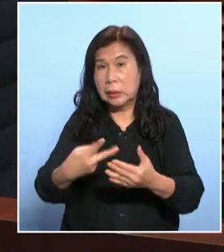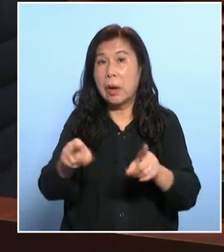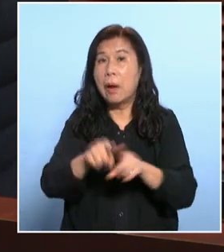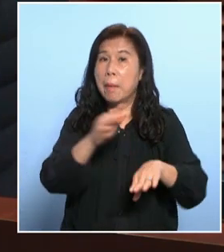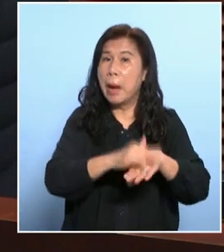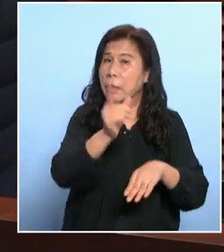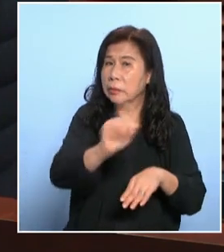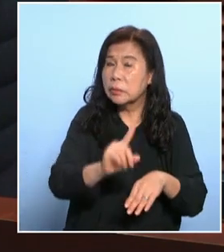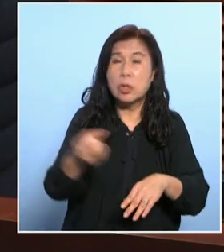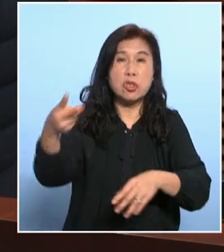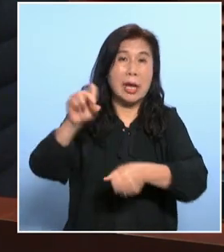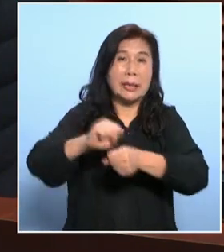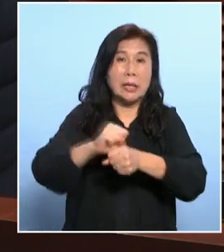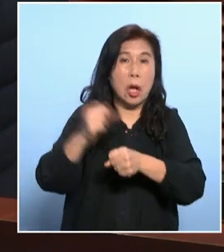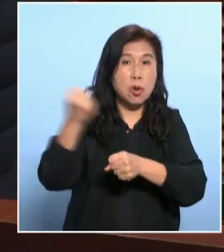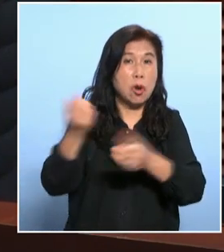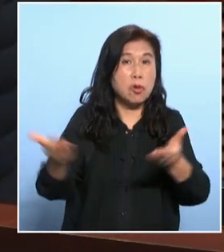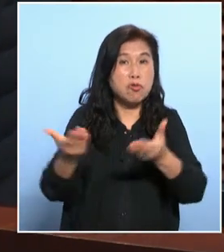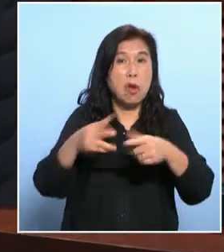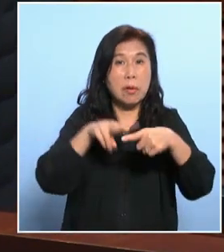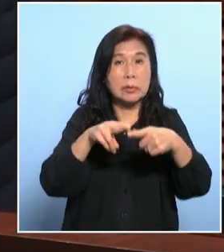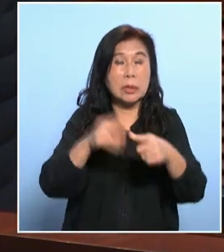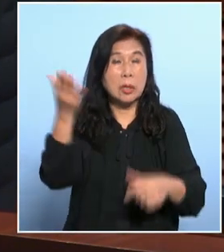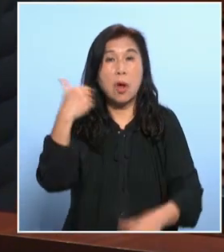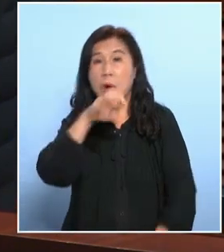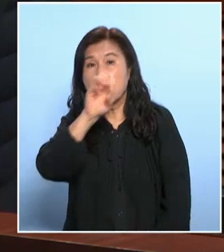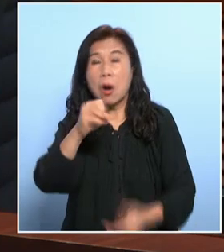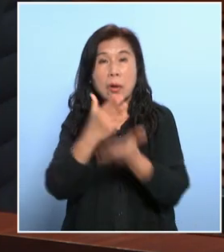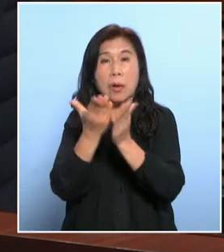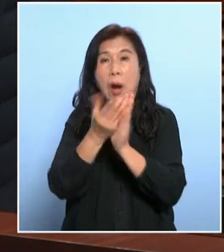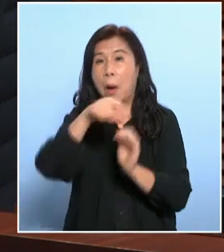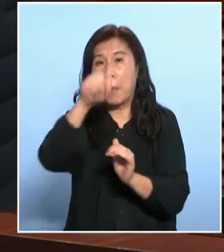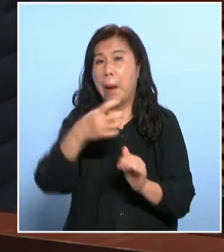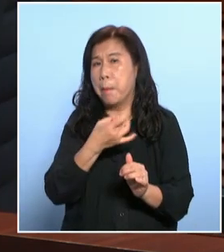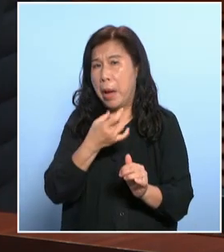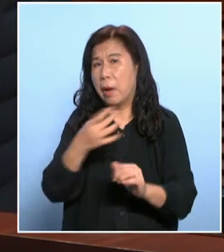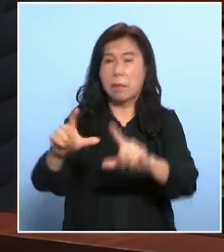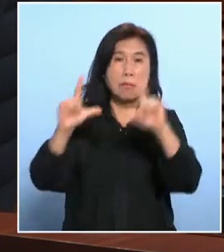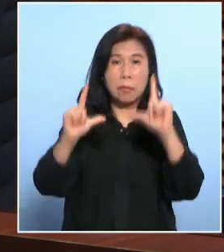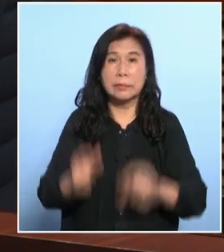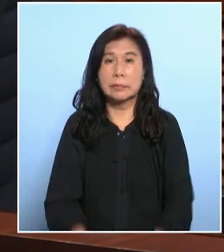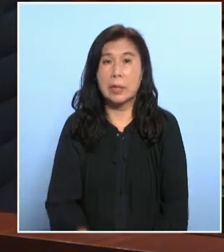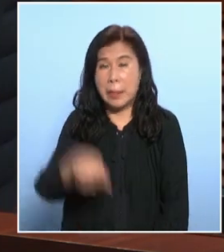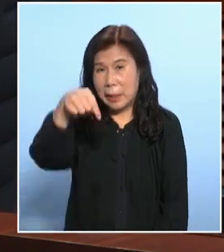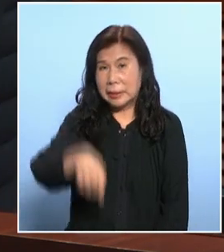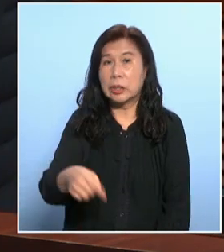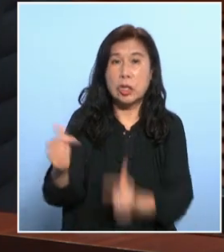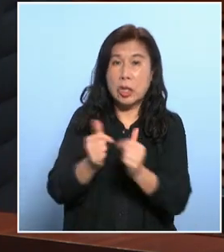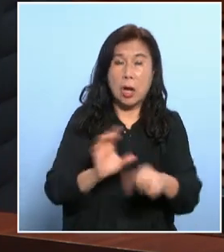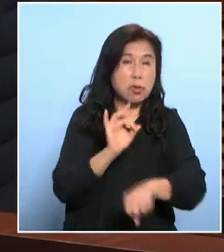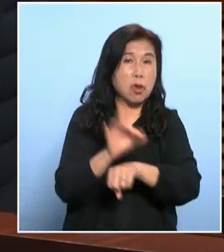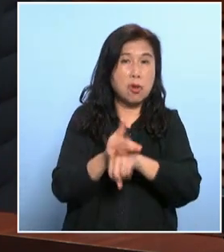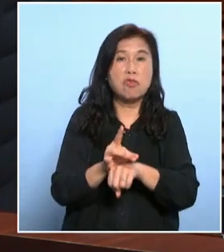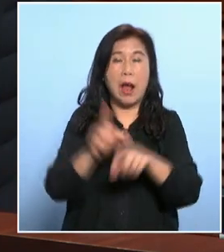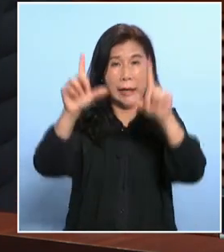I understand this issue is already on schedule, but we should further promote it, and there are issues that have not